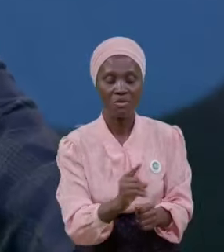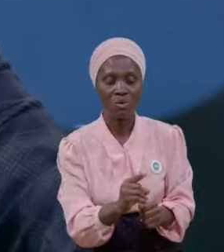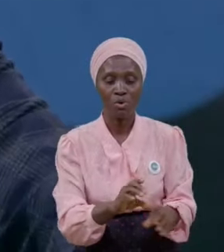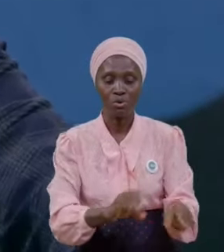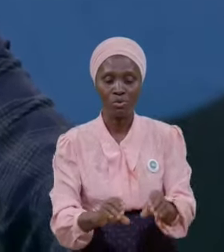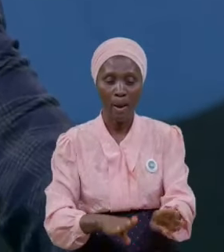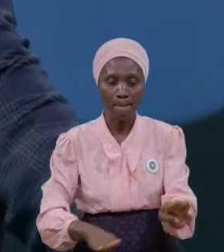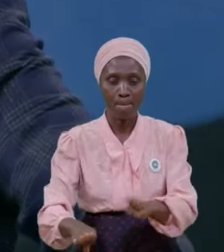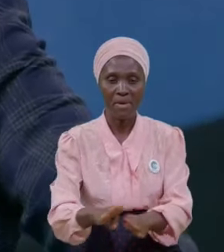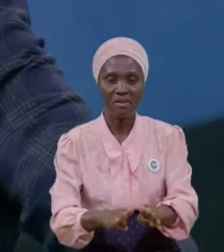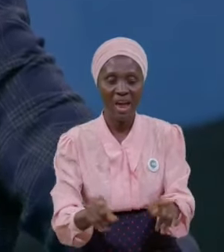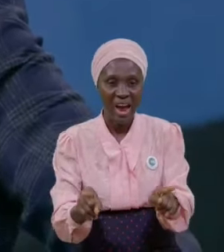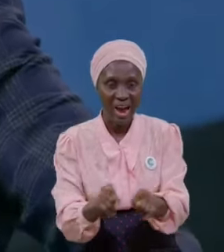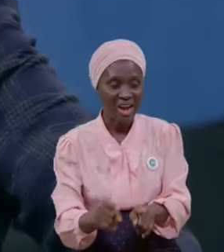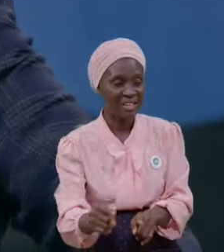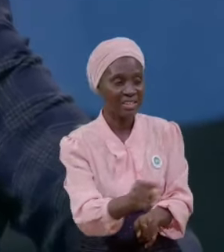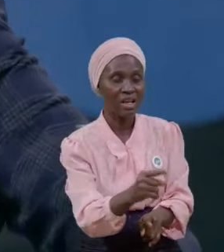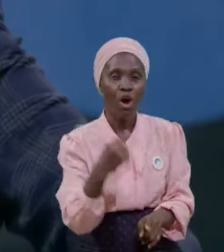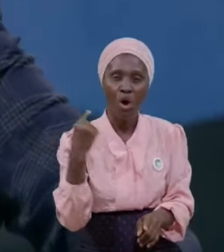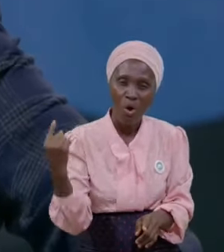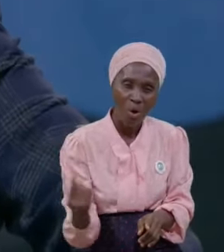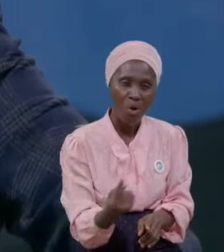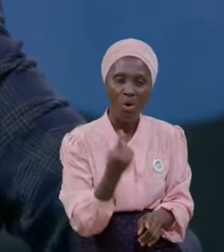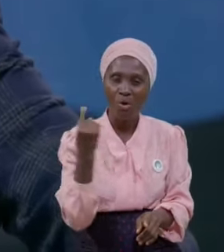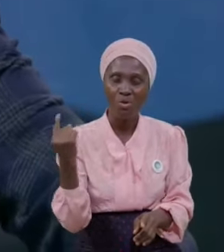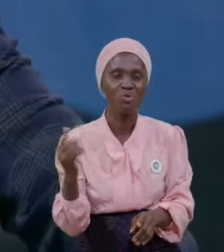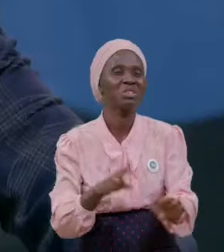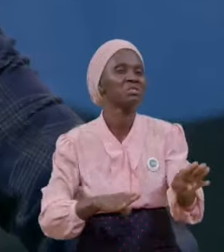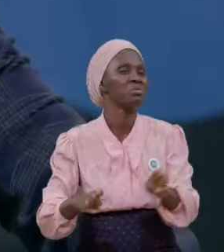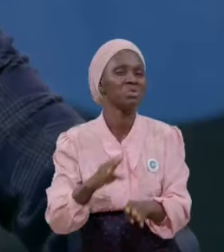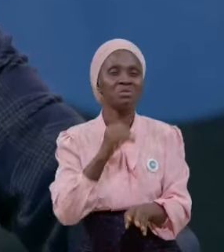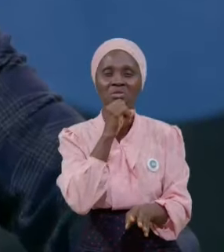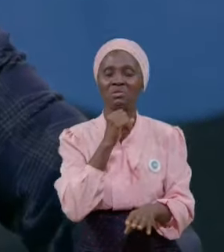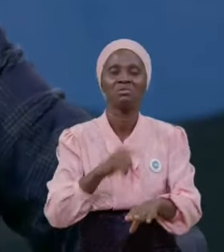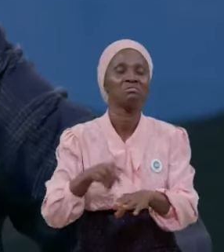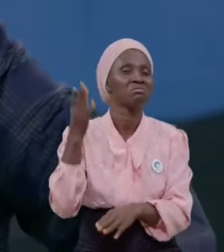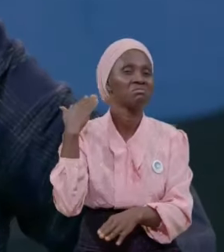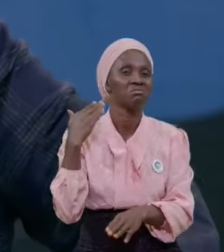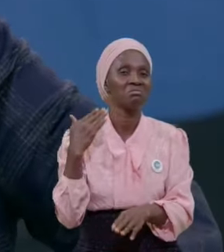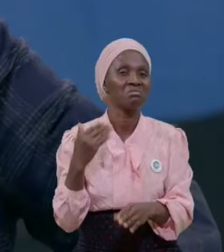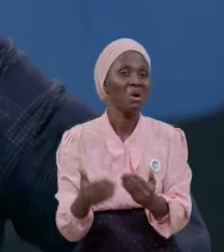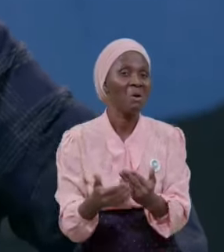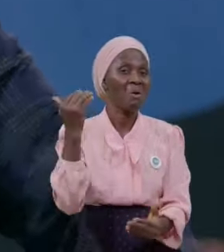Almost Christian. Christian in name, but not Christian in nature.